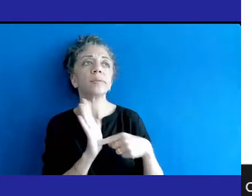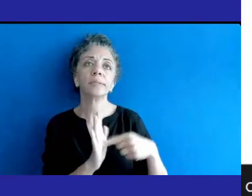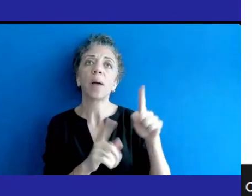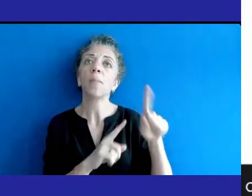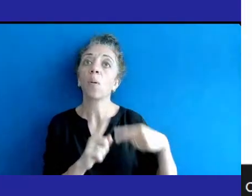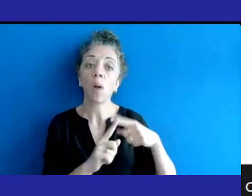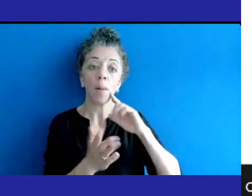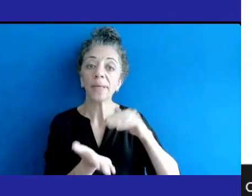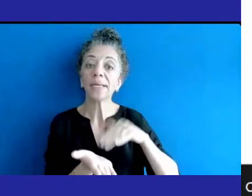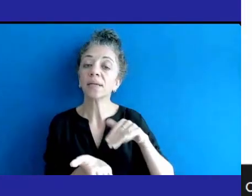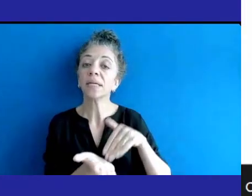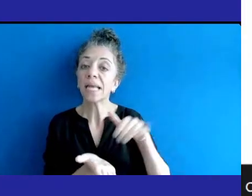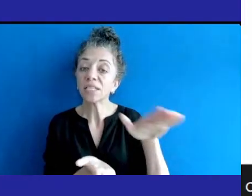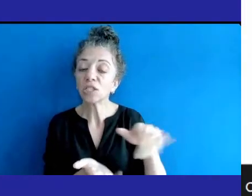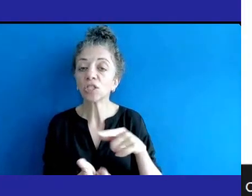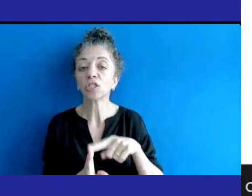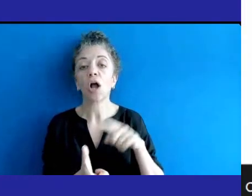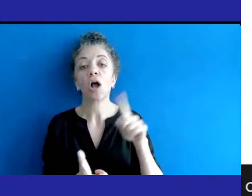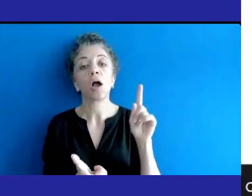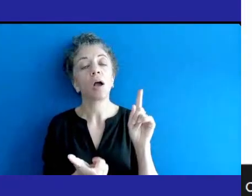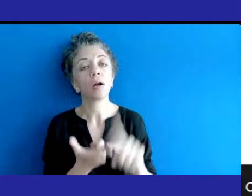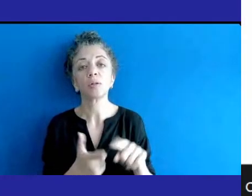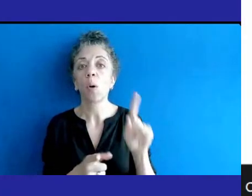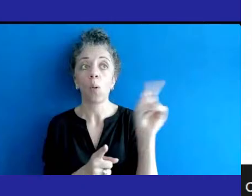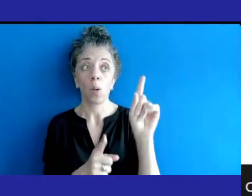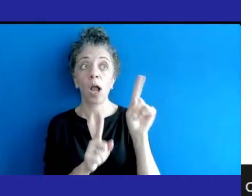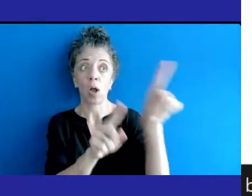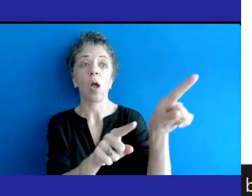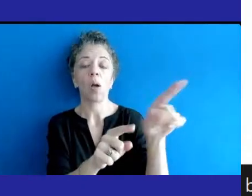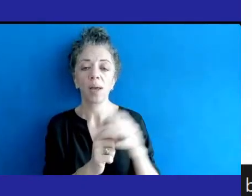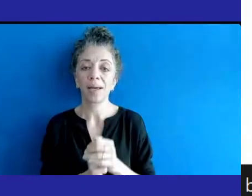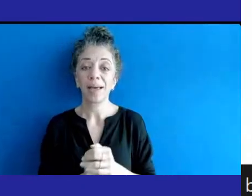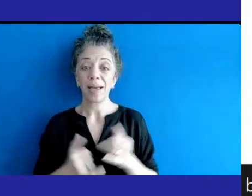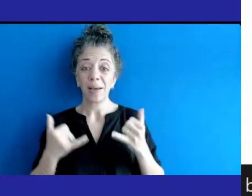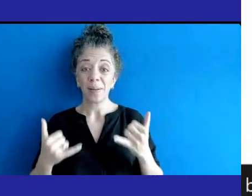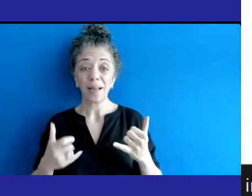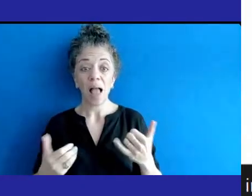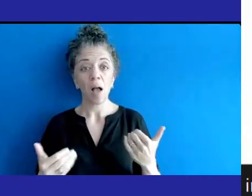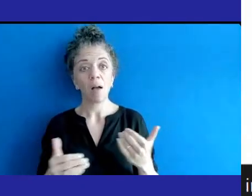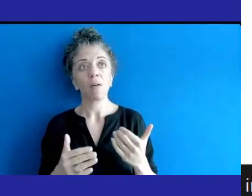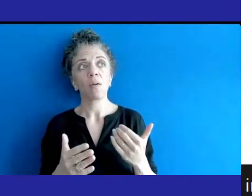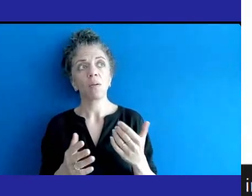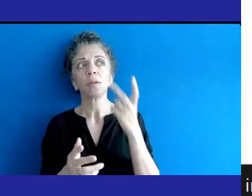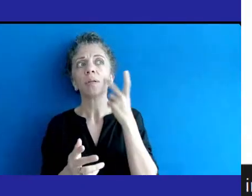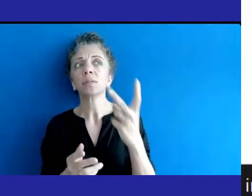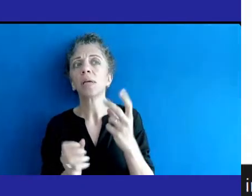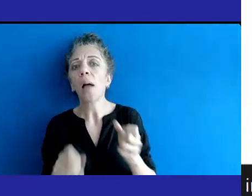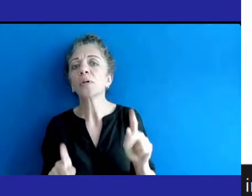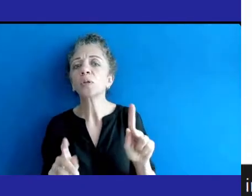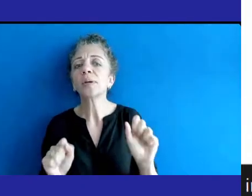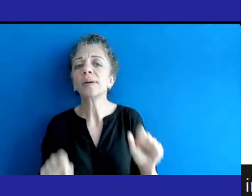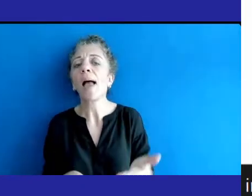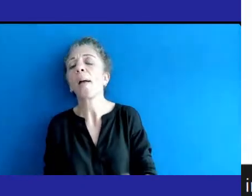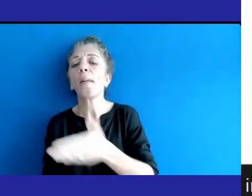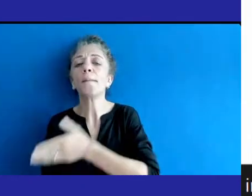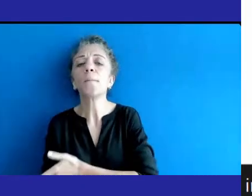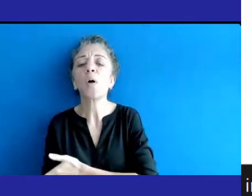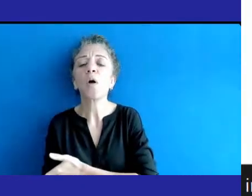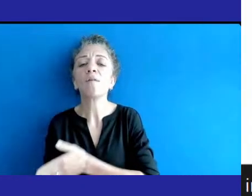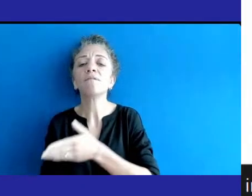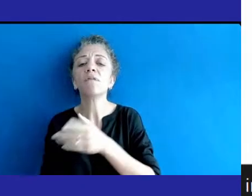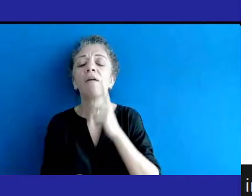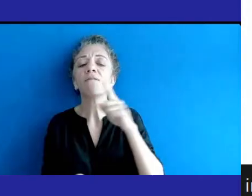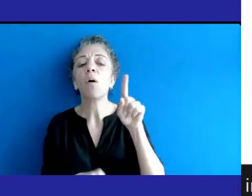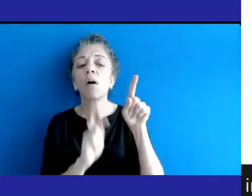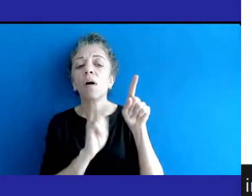there remains a great area of opportunity for intelligent solutions for clinicians in terms of providing them insights for predicting